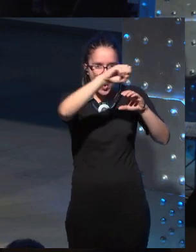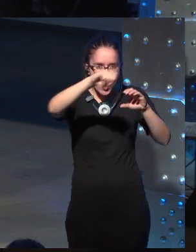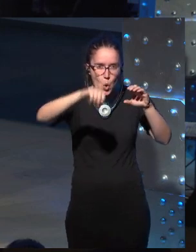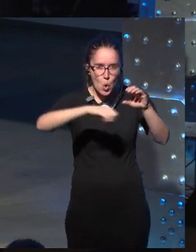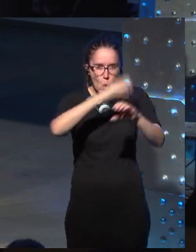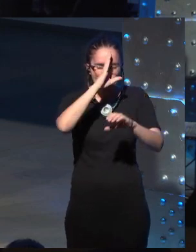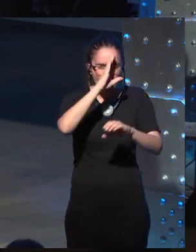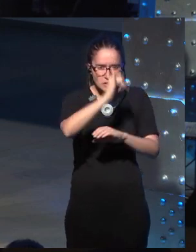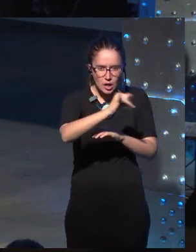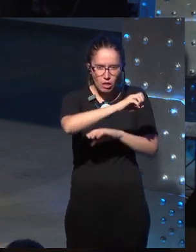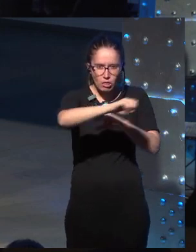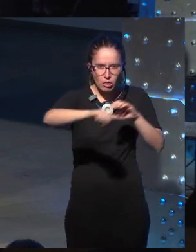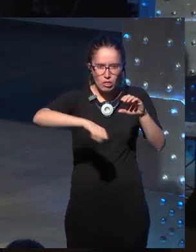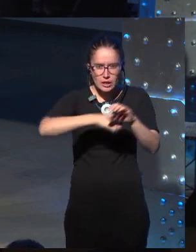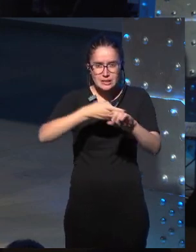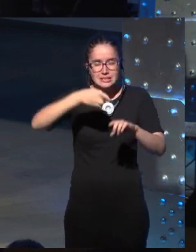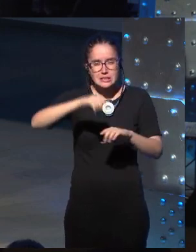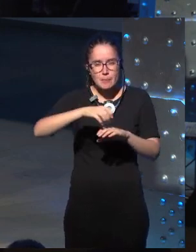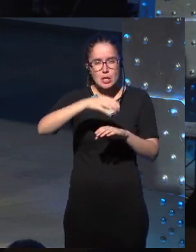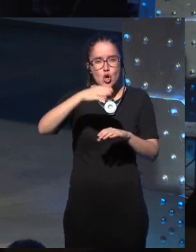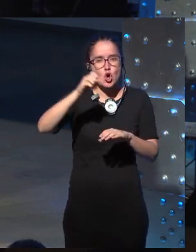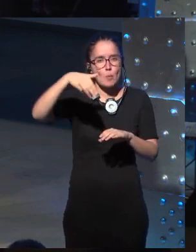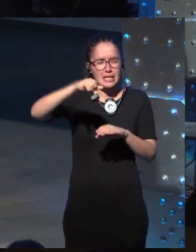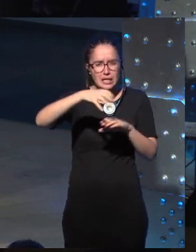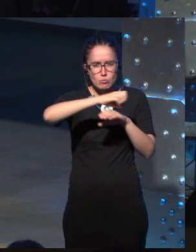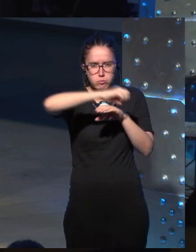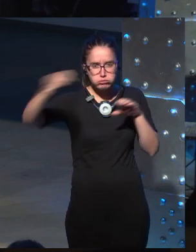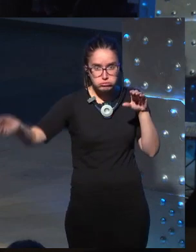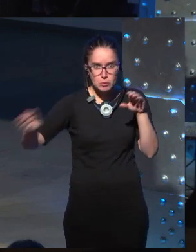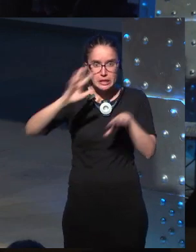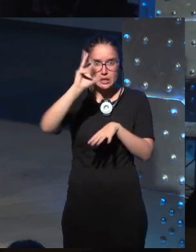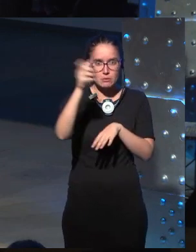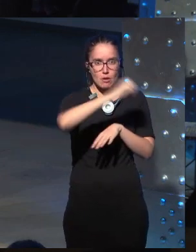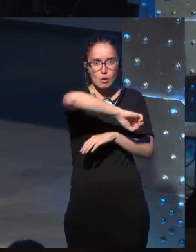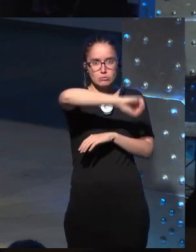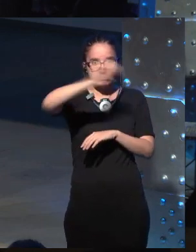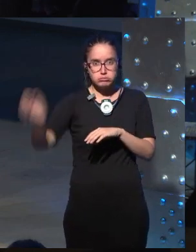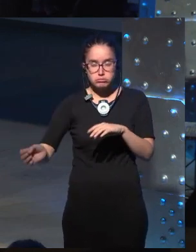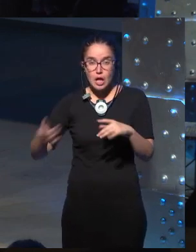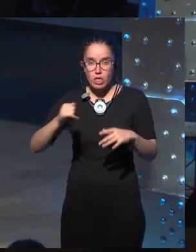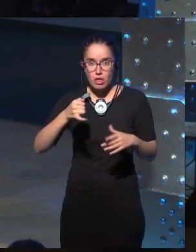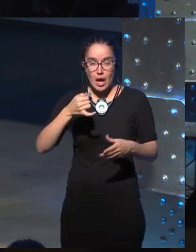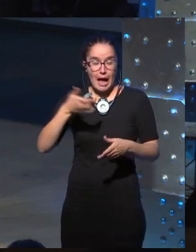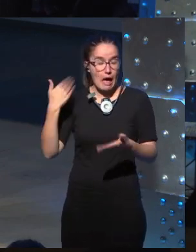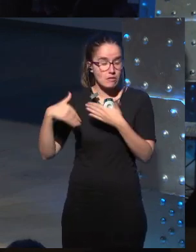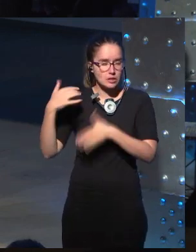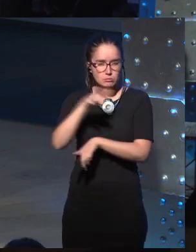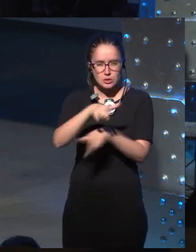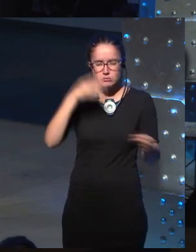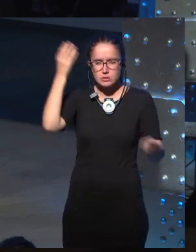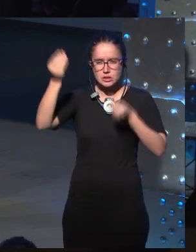and that there were comets that could cross things in space. Previous to that, many people thought that the whole heavens was made